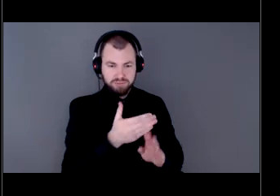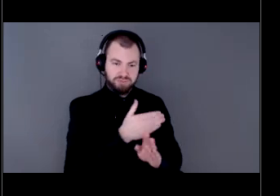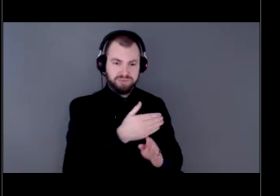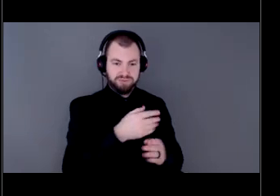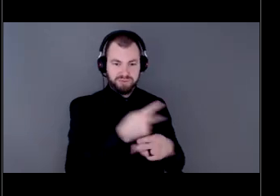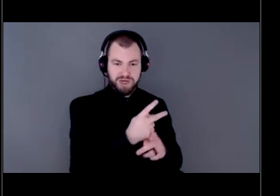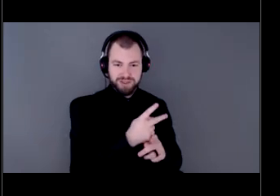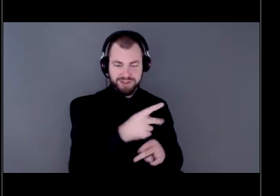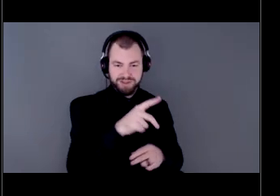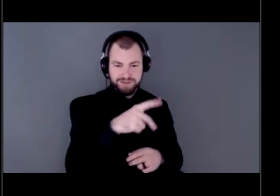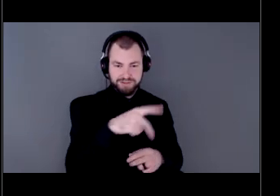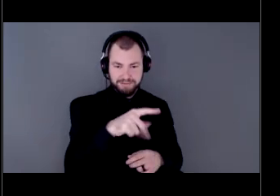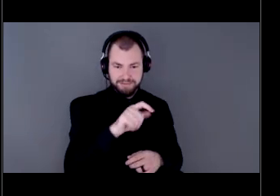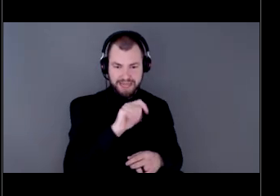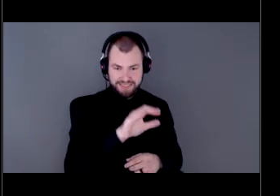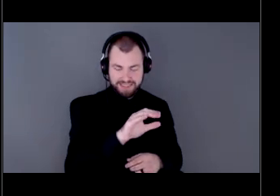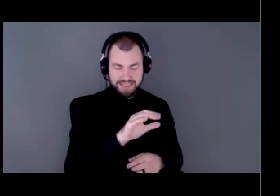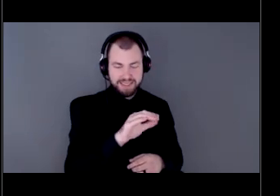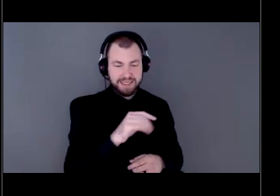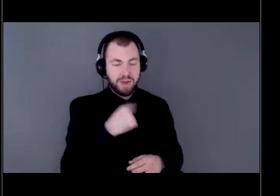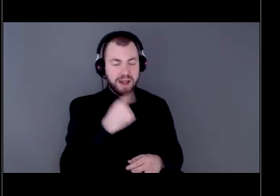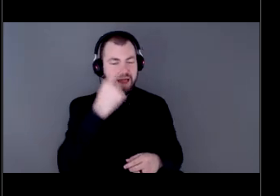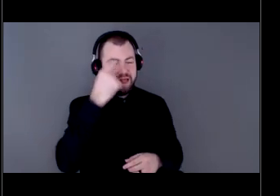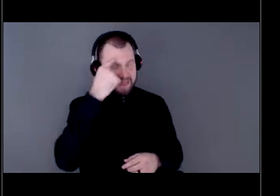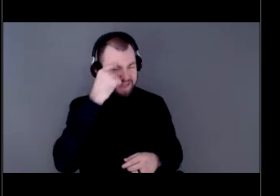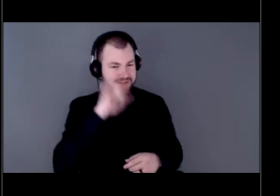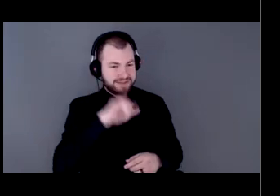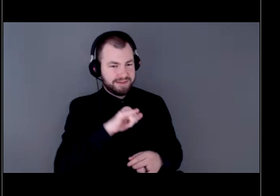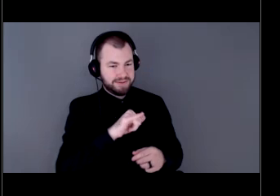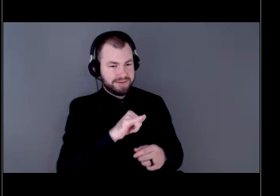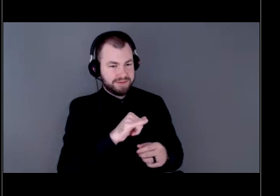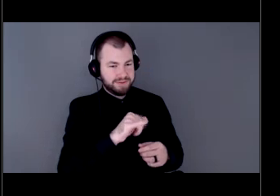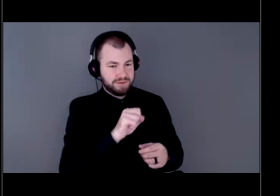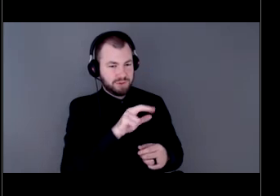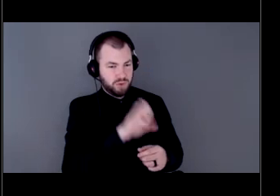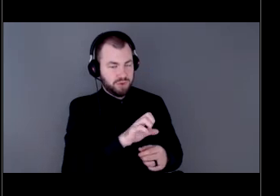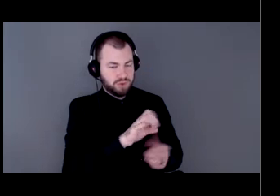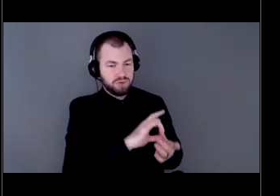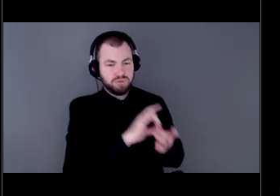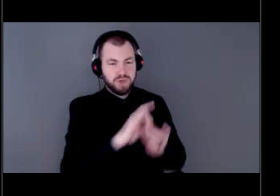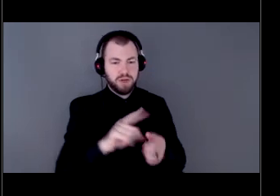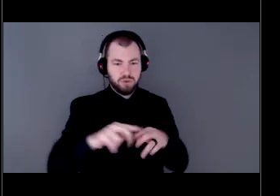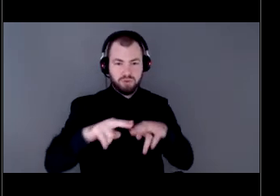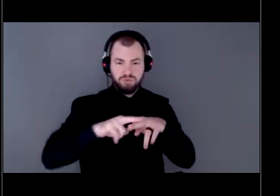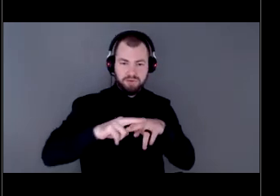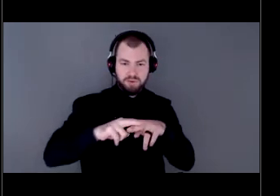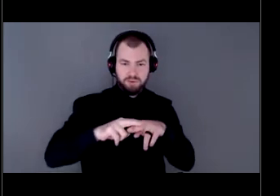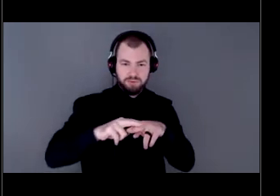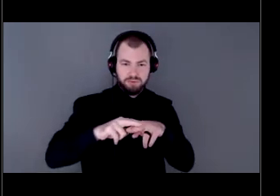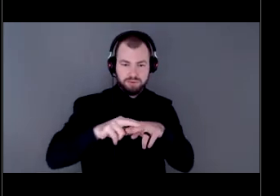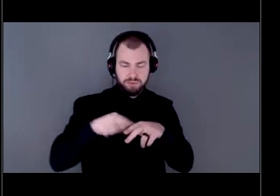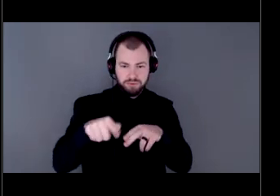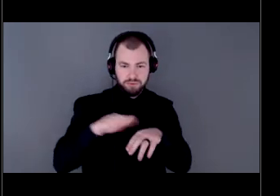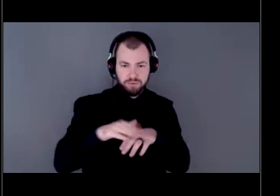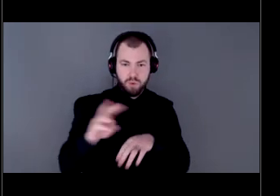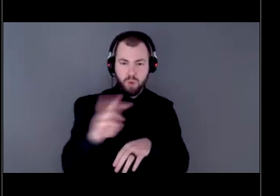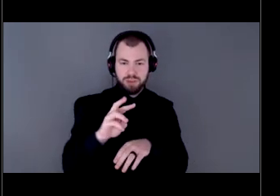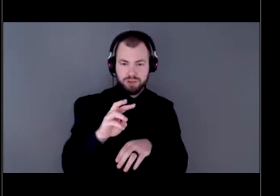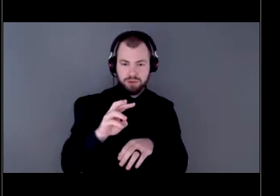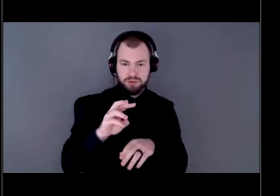think that has sources related to railroad traffic on the western shore of the lake, but that's